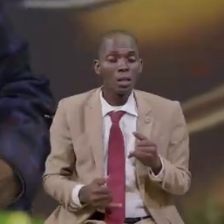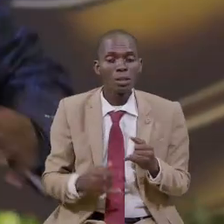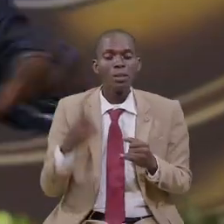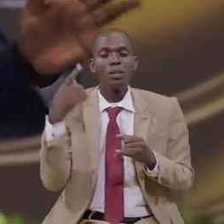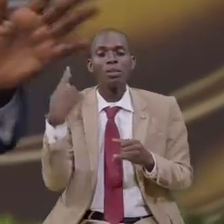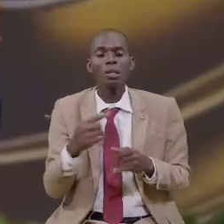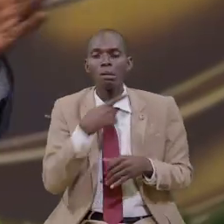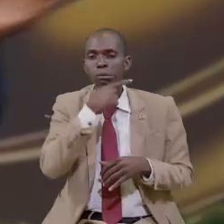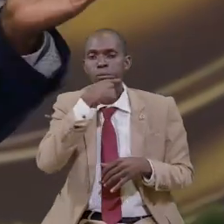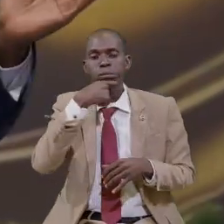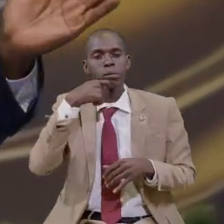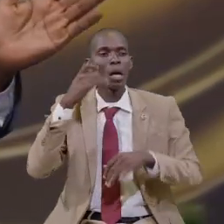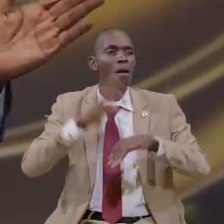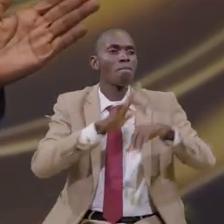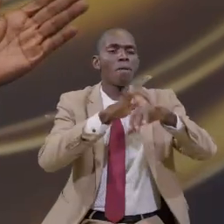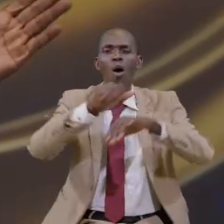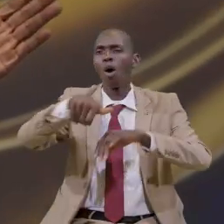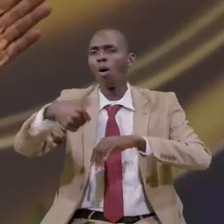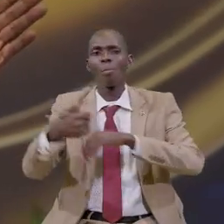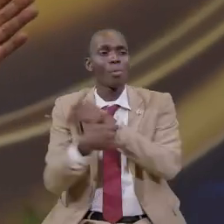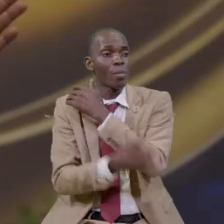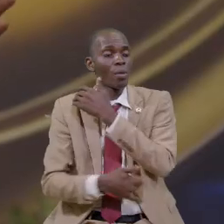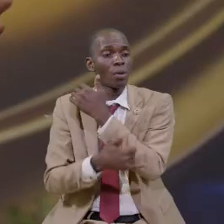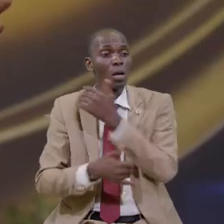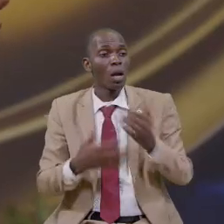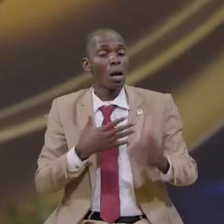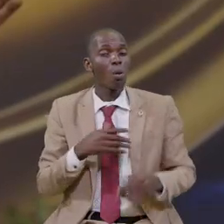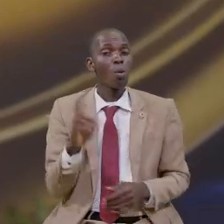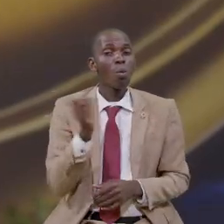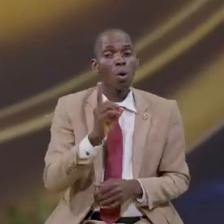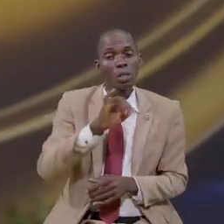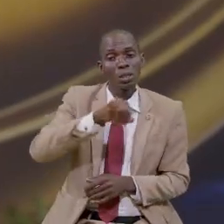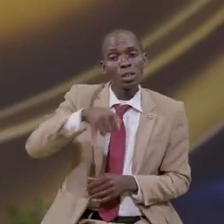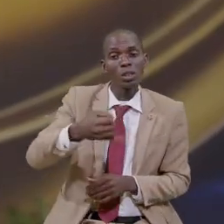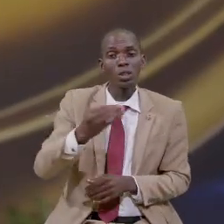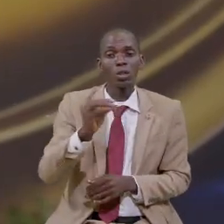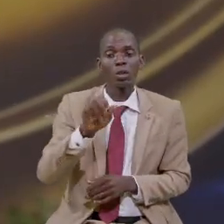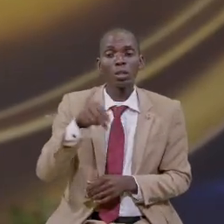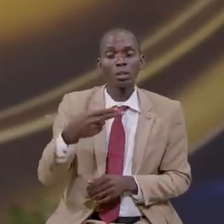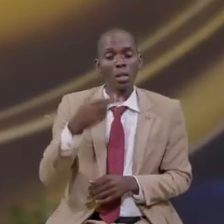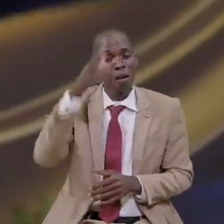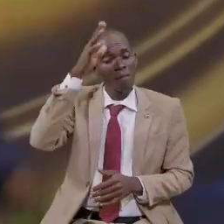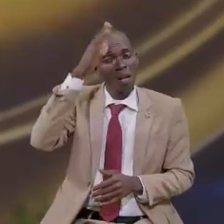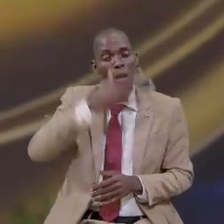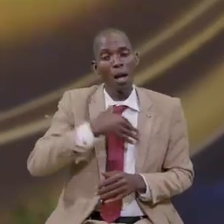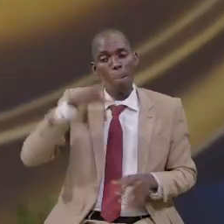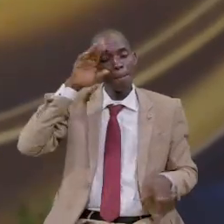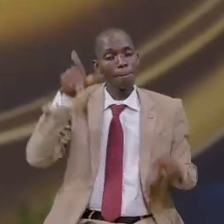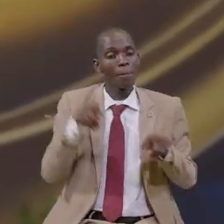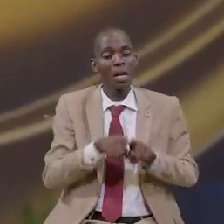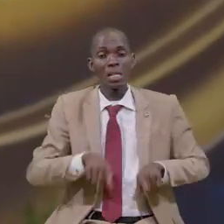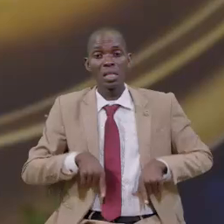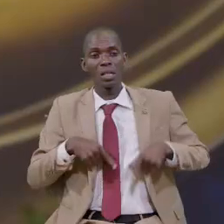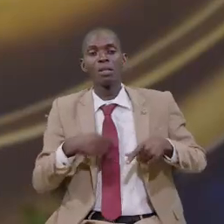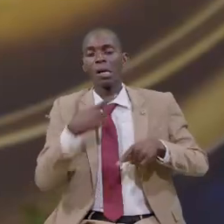other nations. And where his father and his brothers were, the famine affected them.